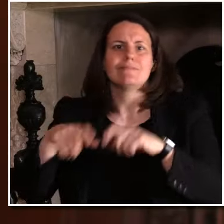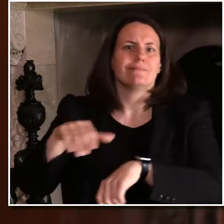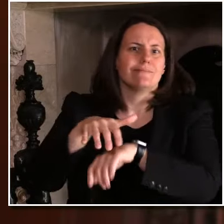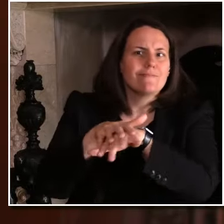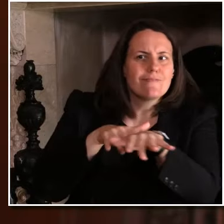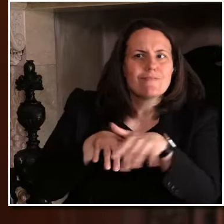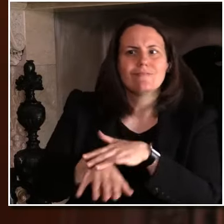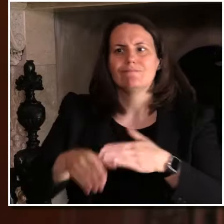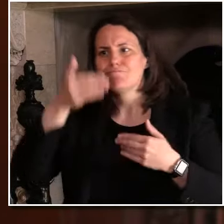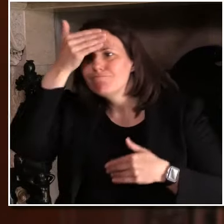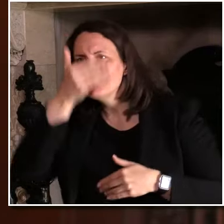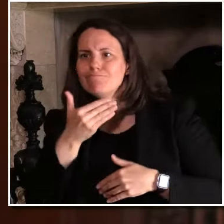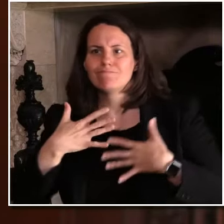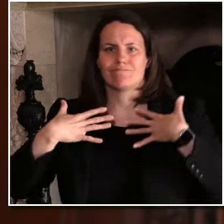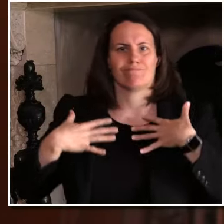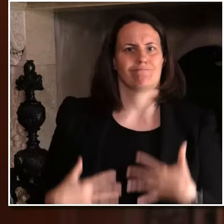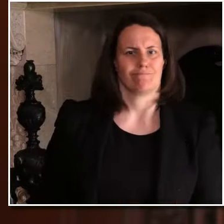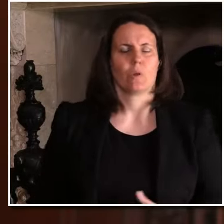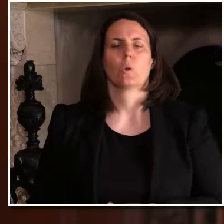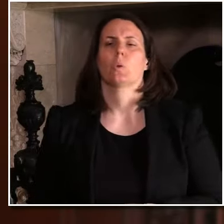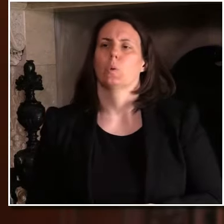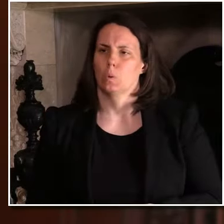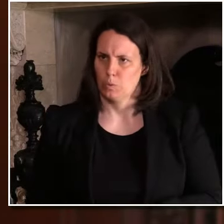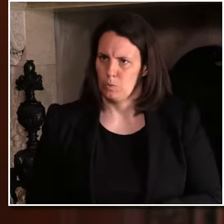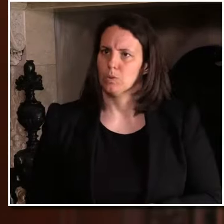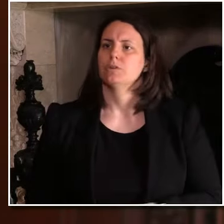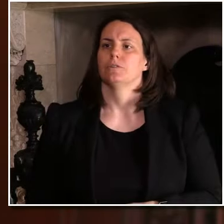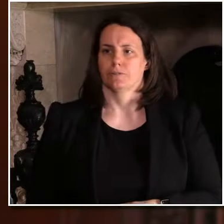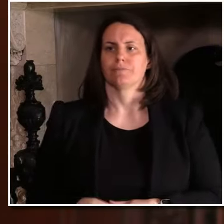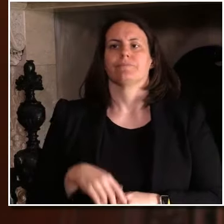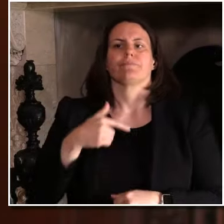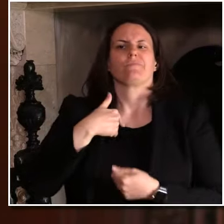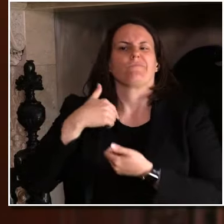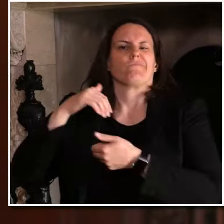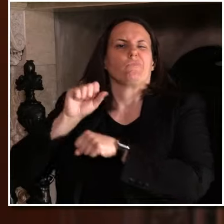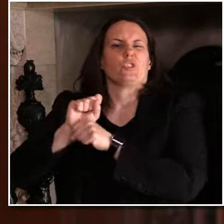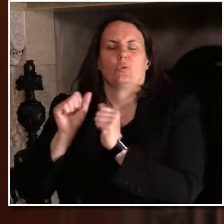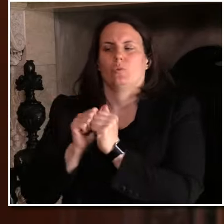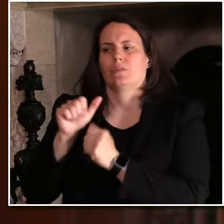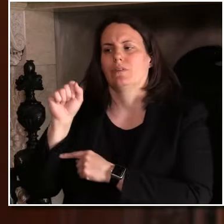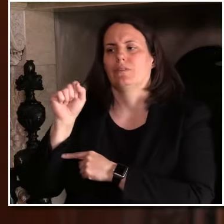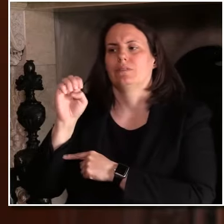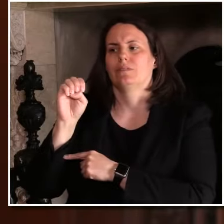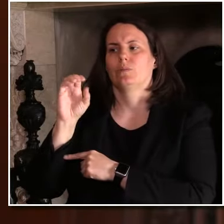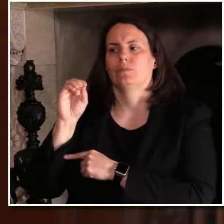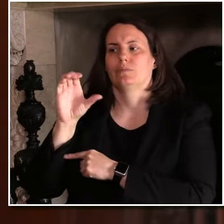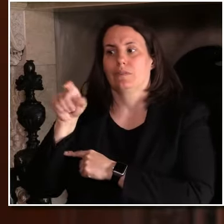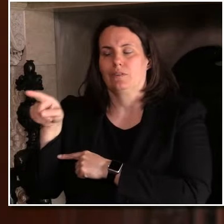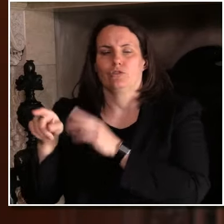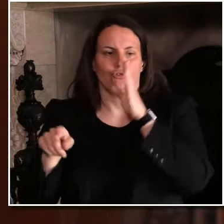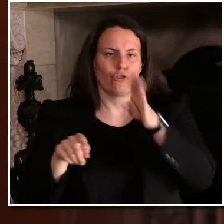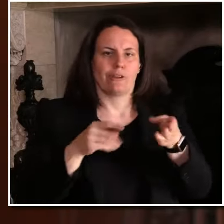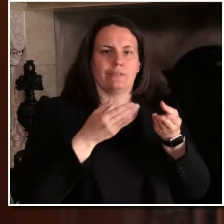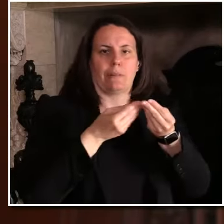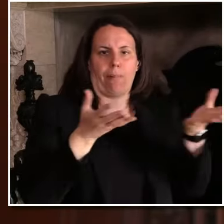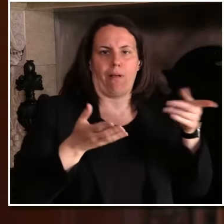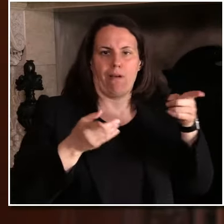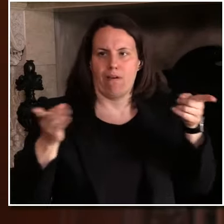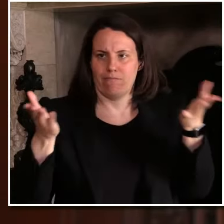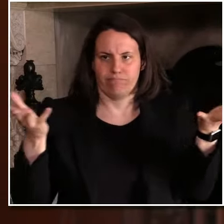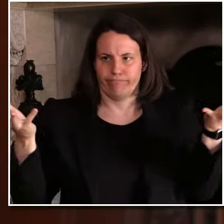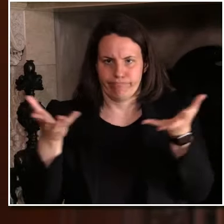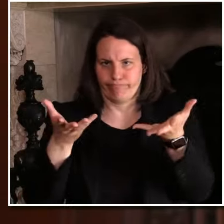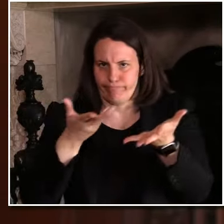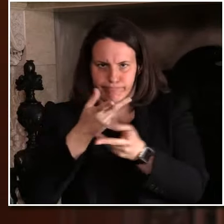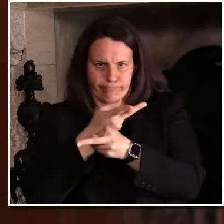State Emergency Operations Center, providing logistics and warehouse support. ND Paper, which also has